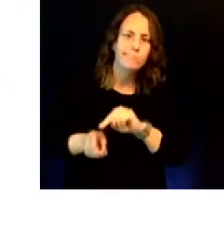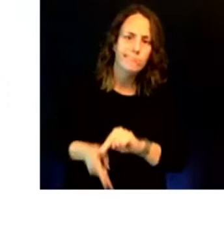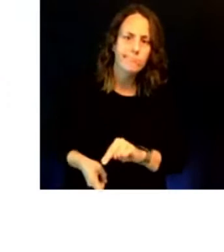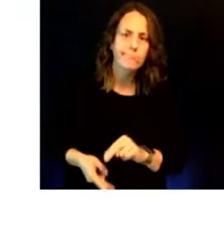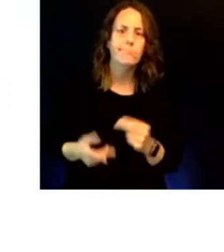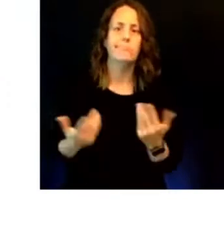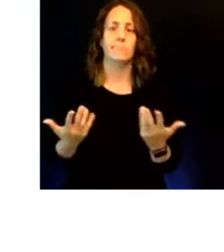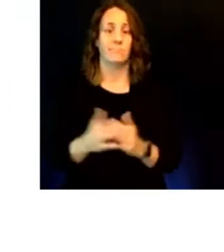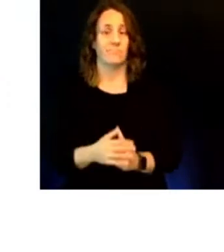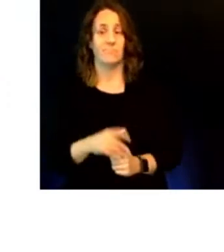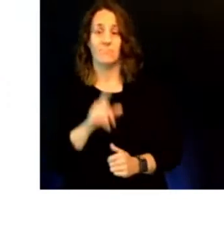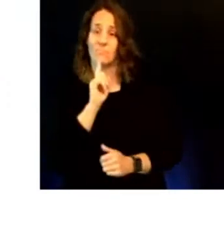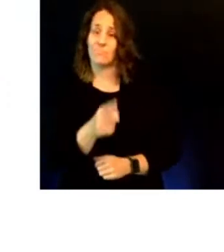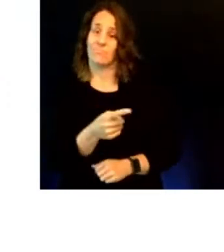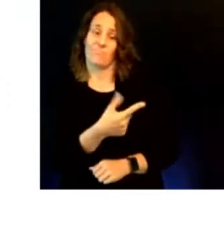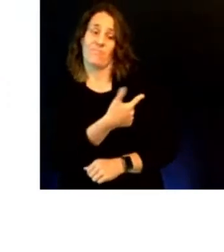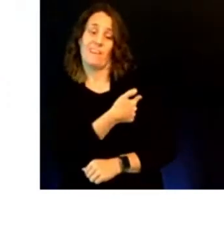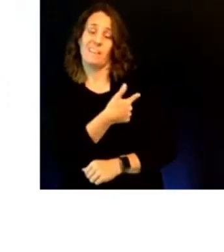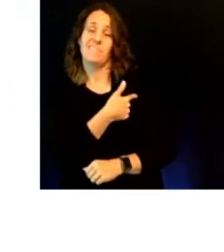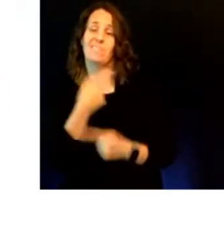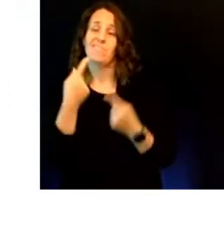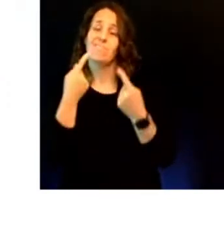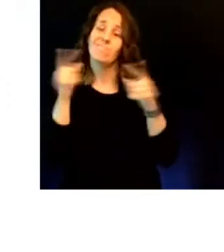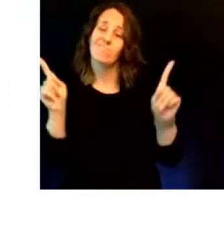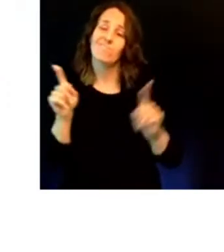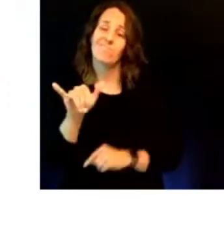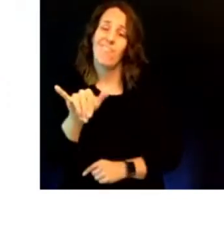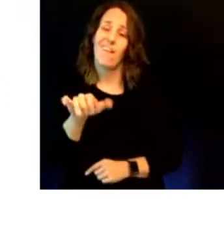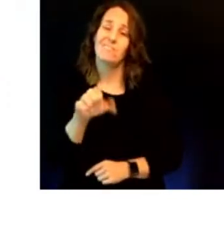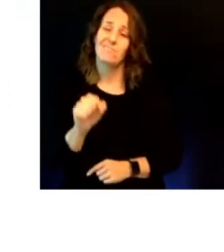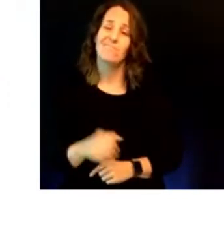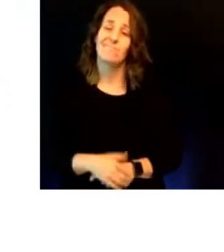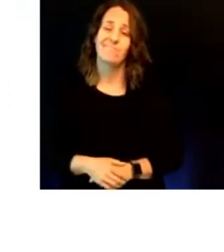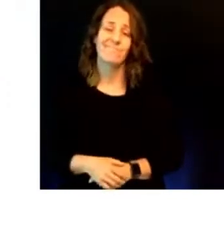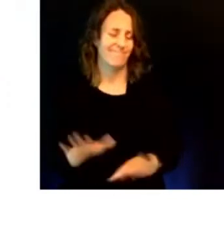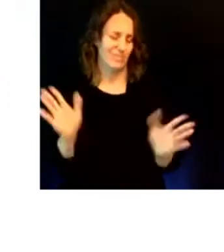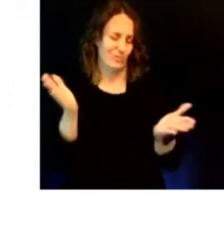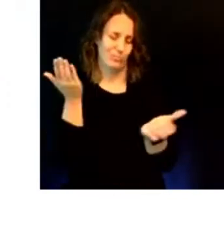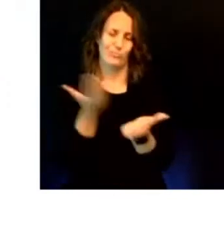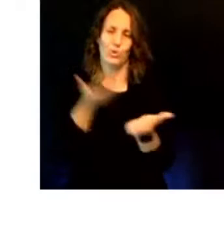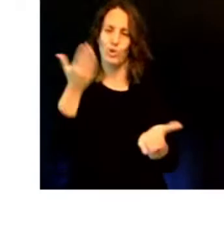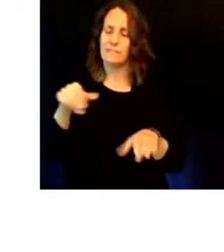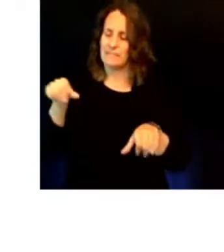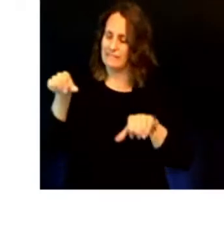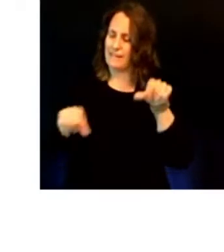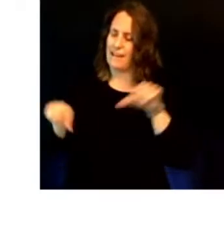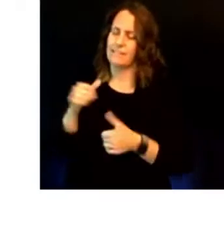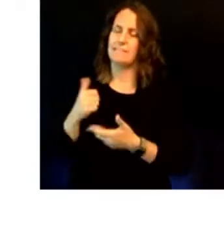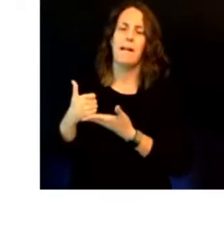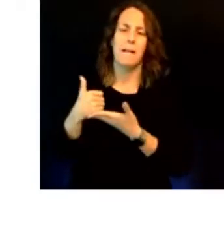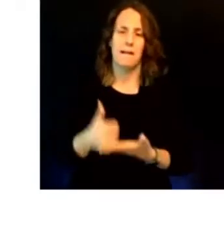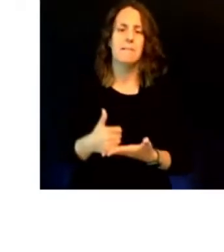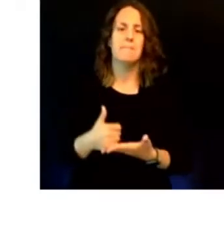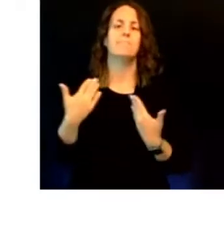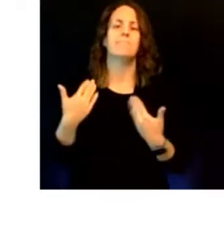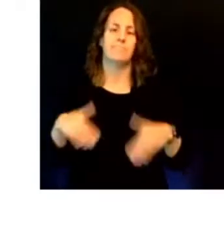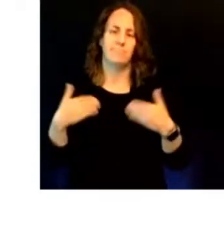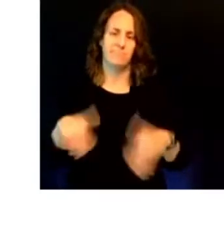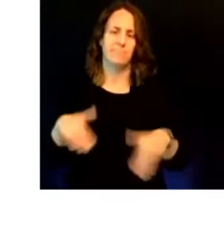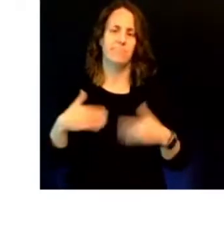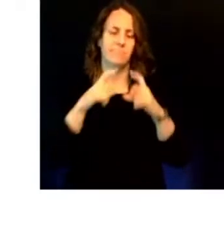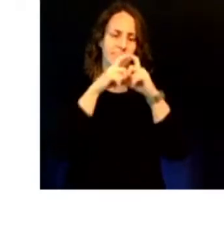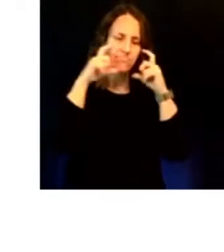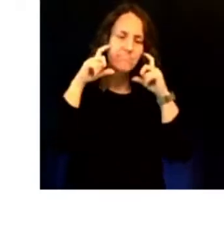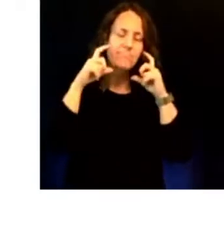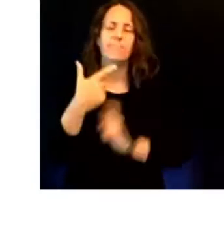following the science will make it possible to protect ourselves and our communities and to move Wisconsin forward. And with that,